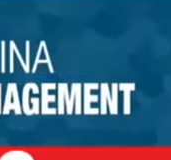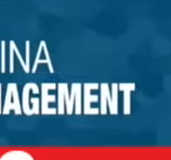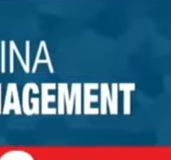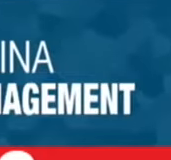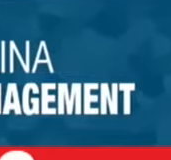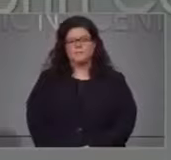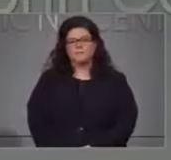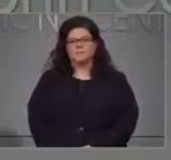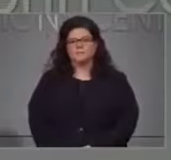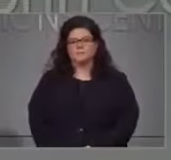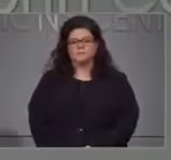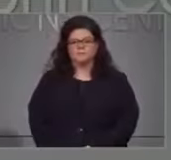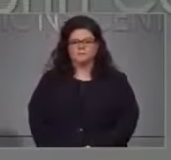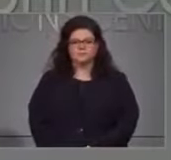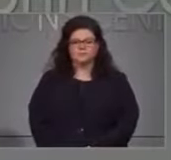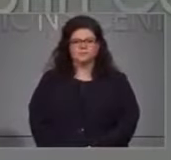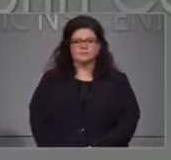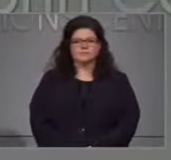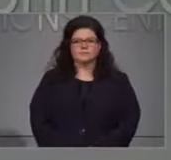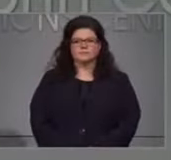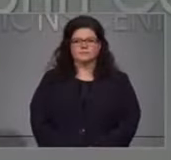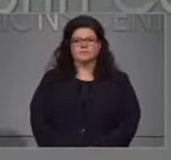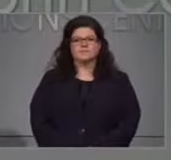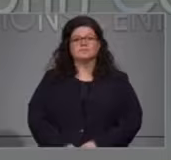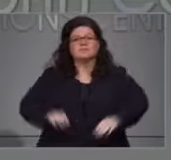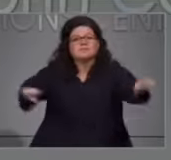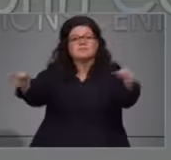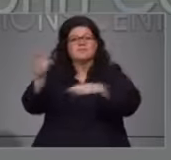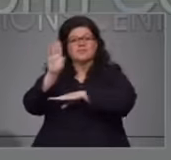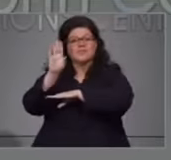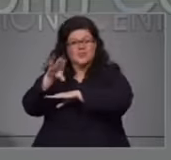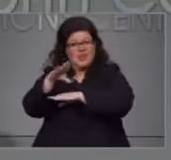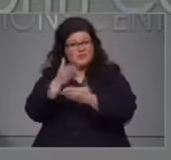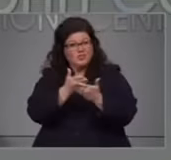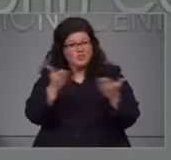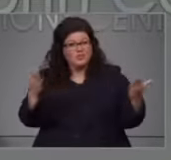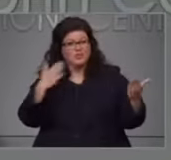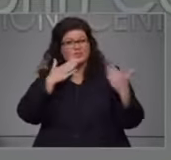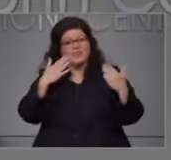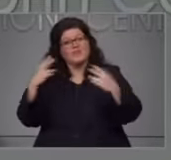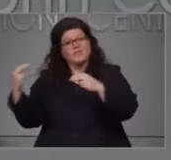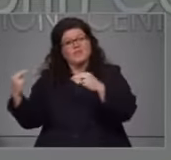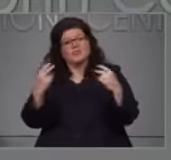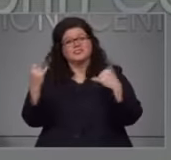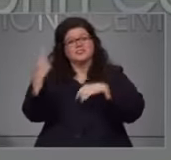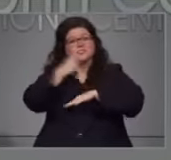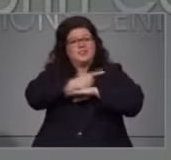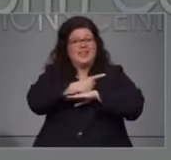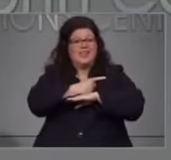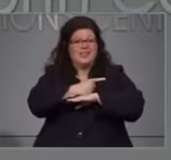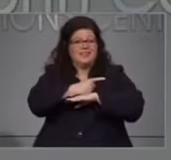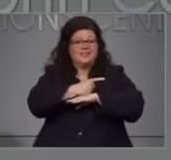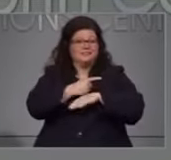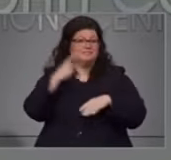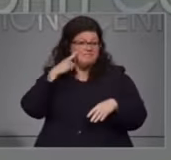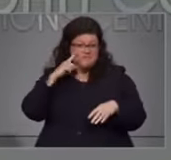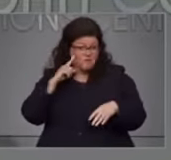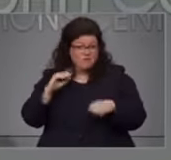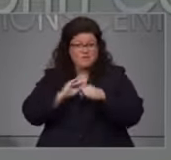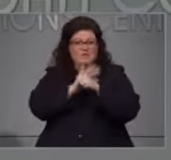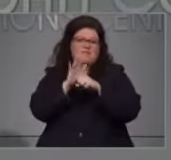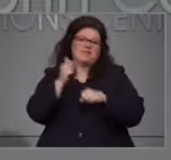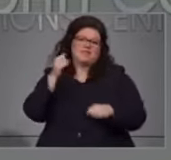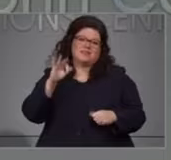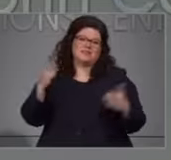are back with our coverage of the coronavirus. Good afternoon, update. everyone. Thank you for joining today's update on COVID-19 in North